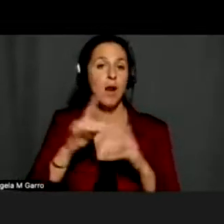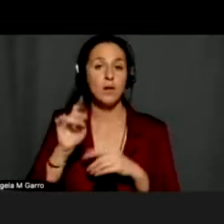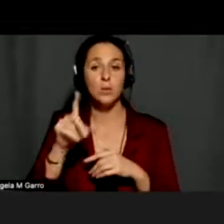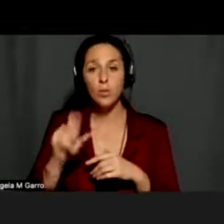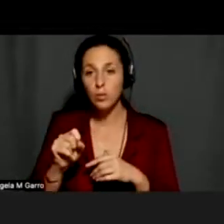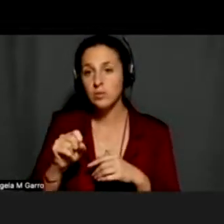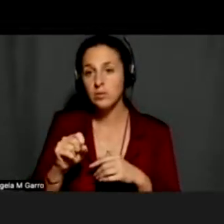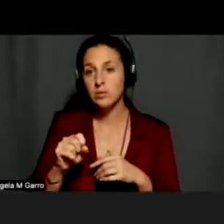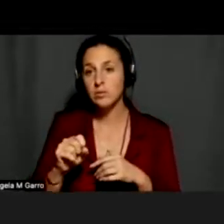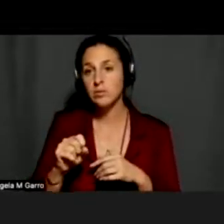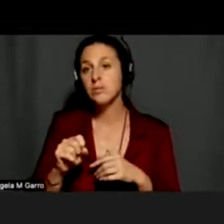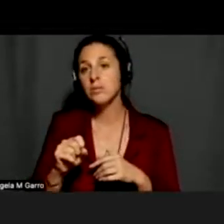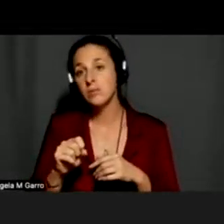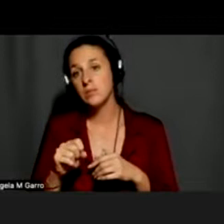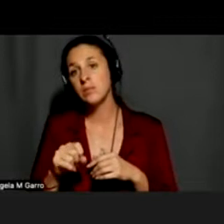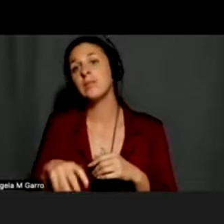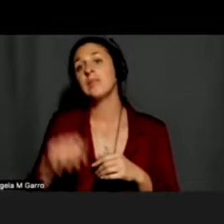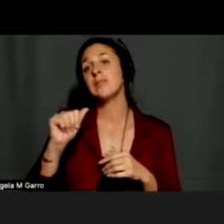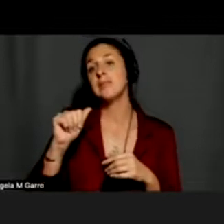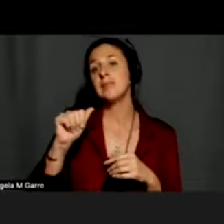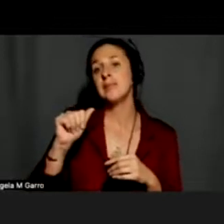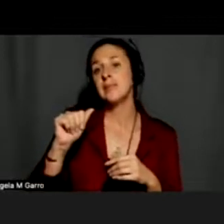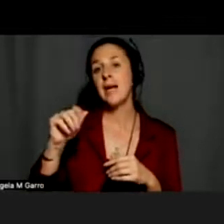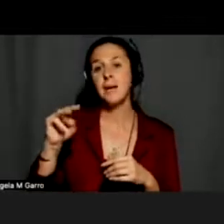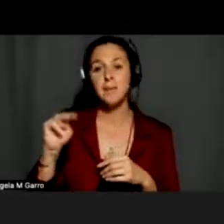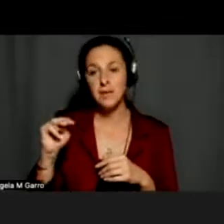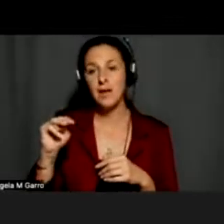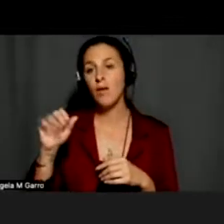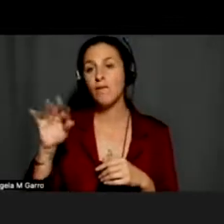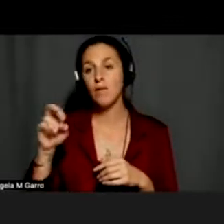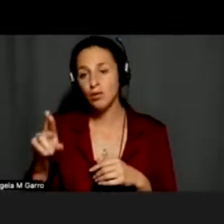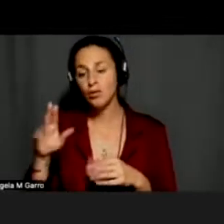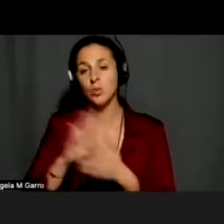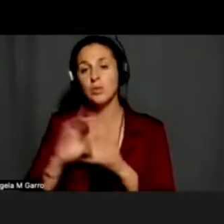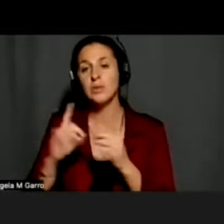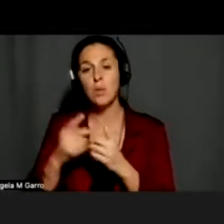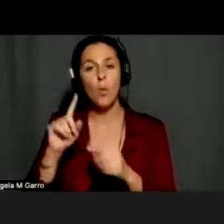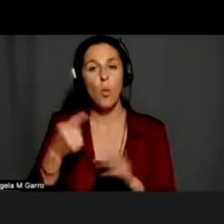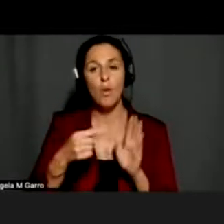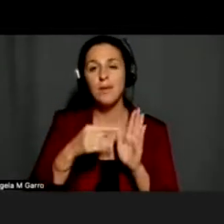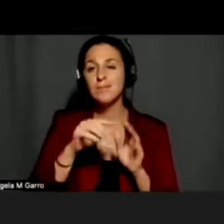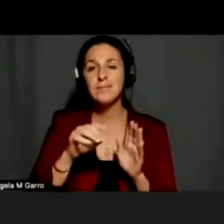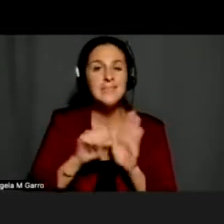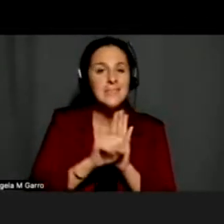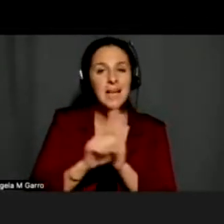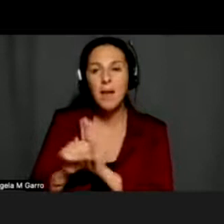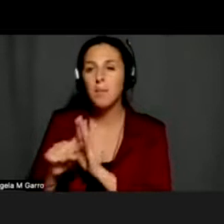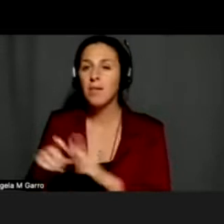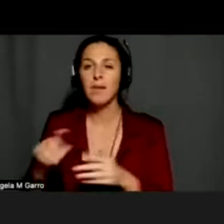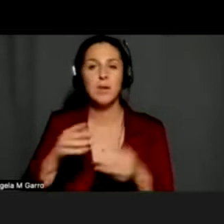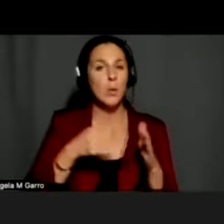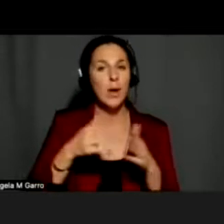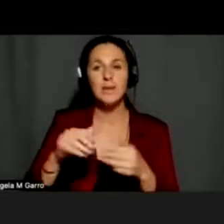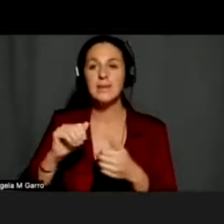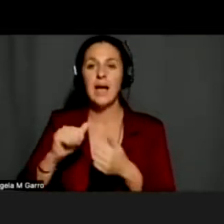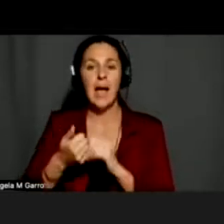Whereas the San Mateo-Foster City School District recognizes that these are only a sample of the ways that our dedicated educators positively